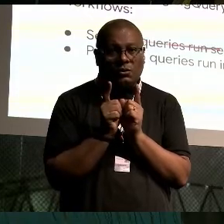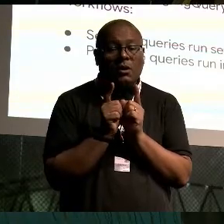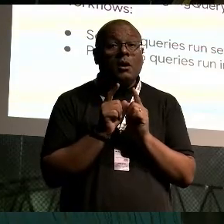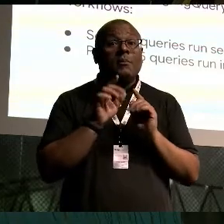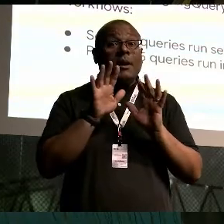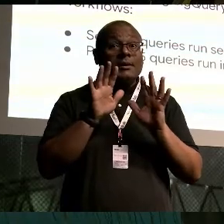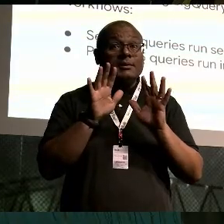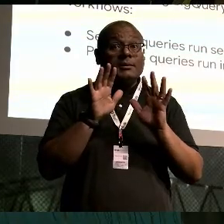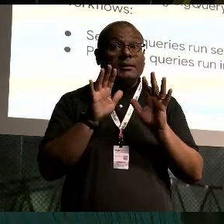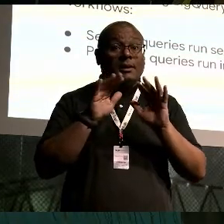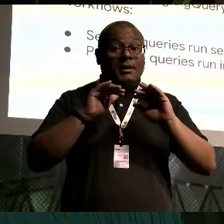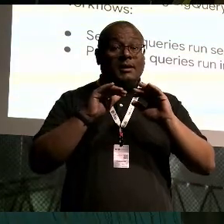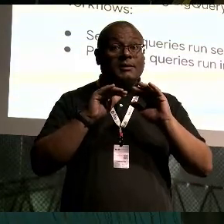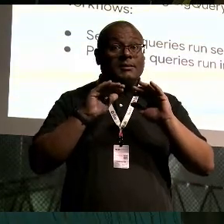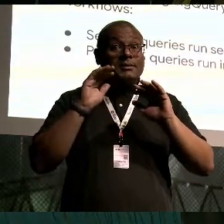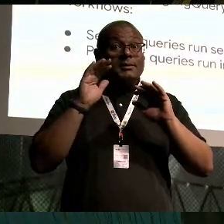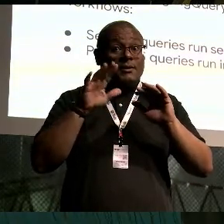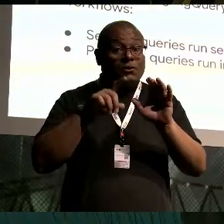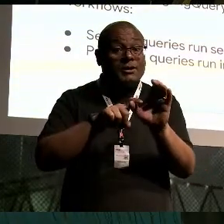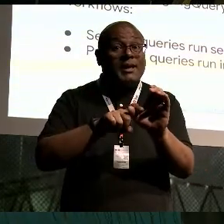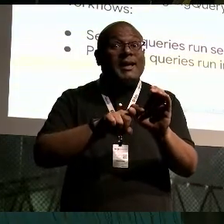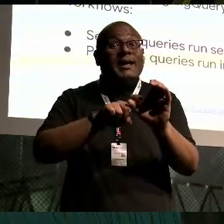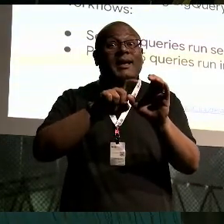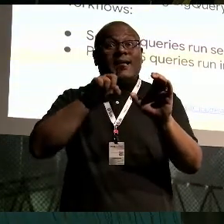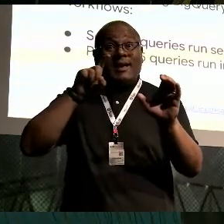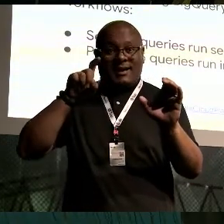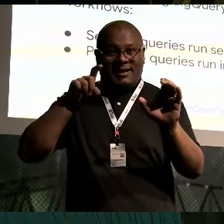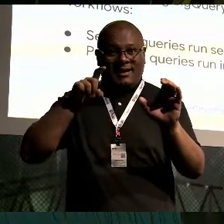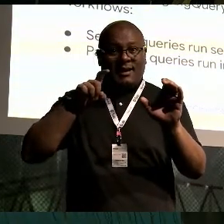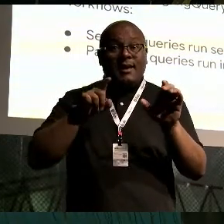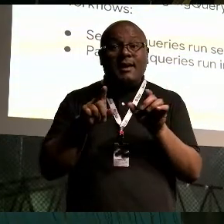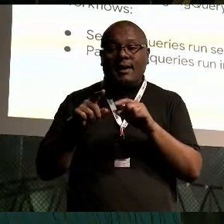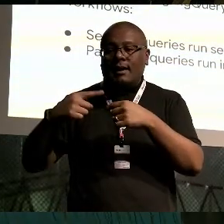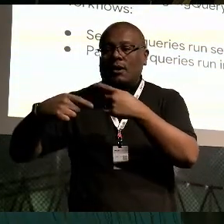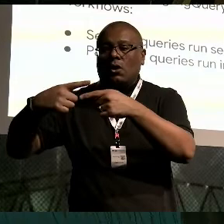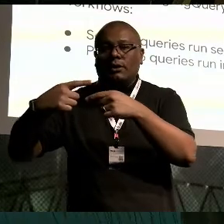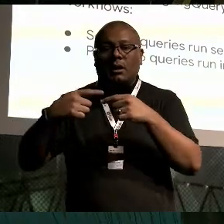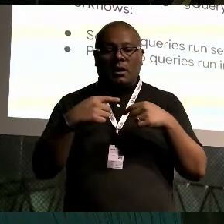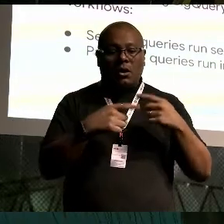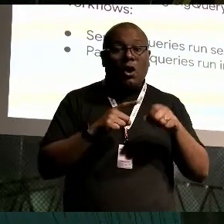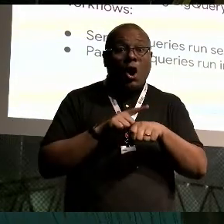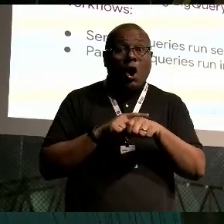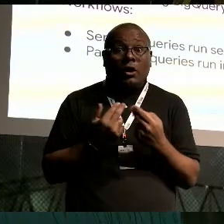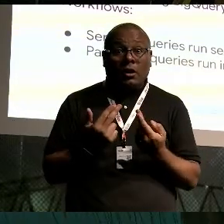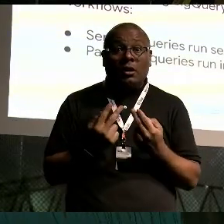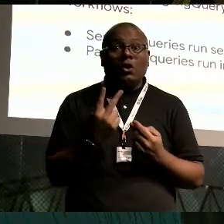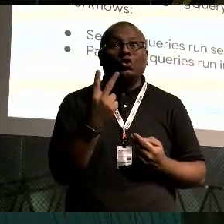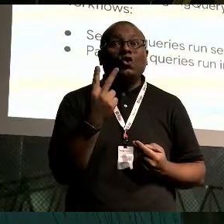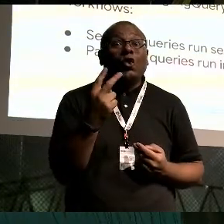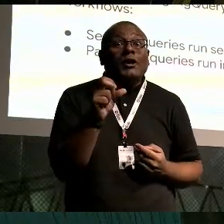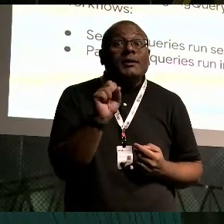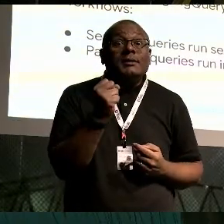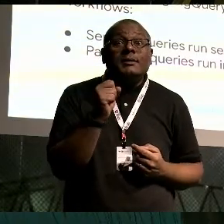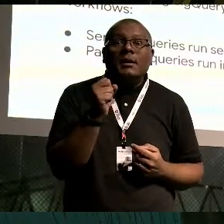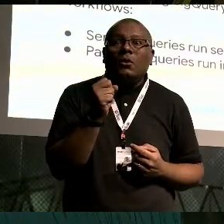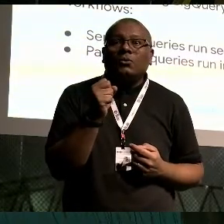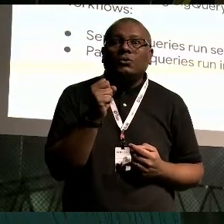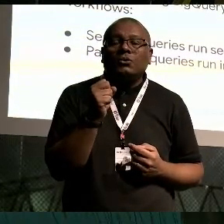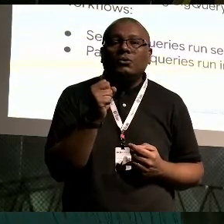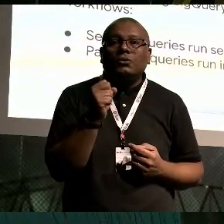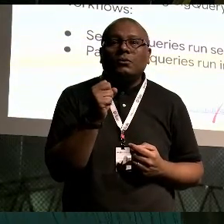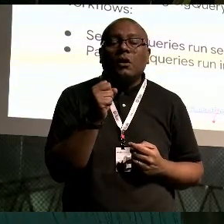these queries, and they're independent, and run them in parallel, then they take 20 seconds, because they can run in